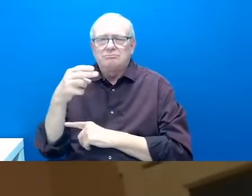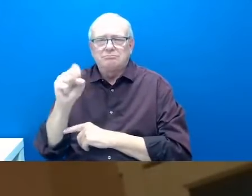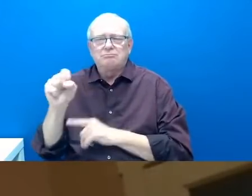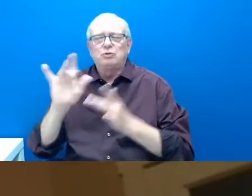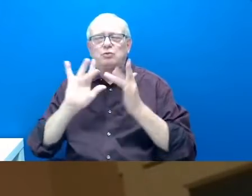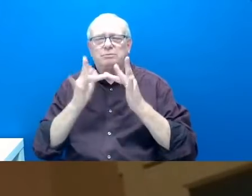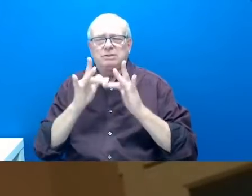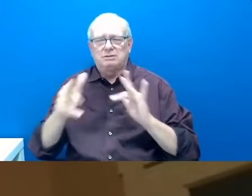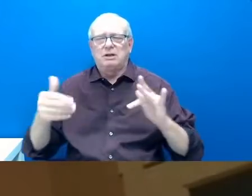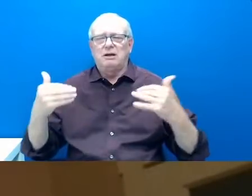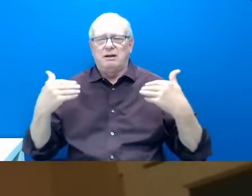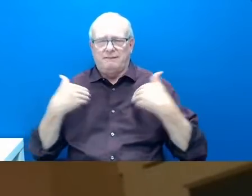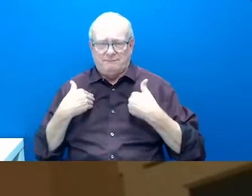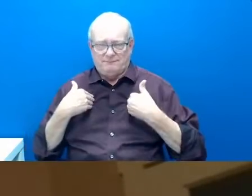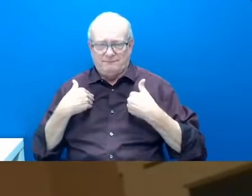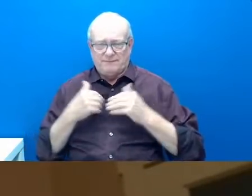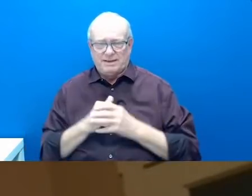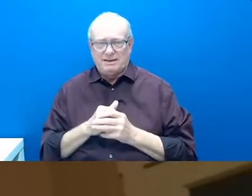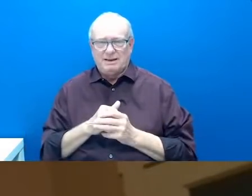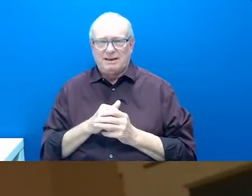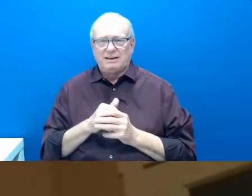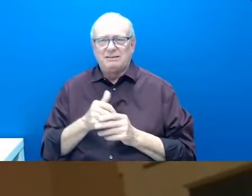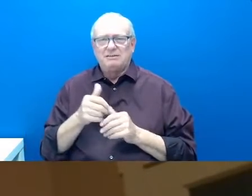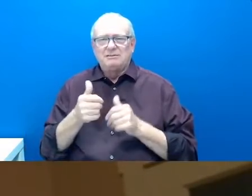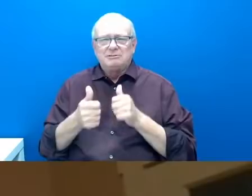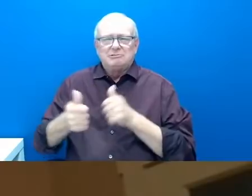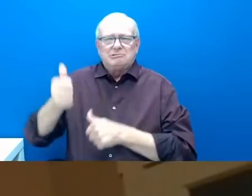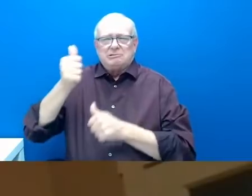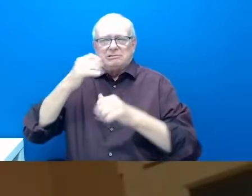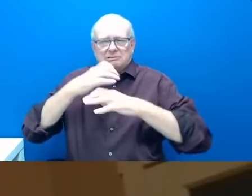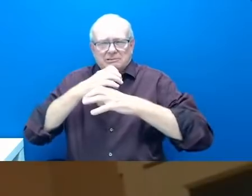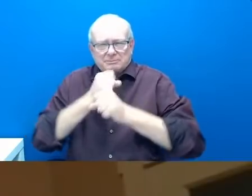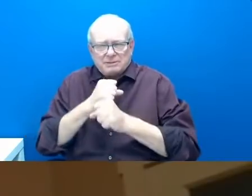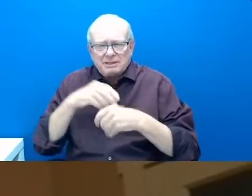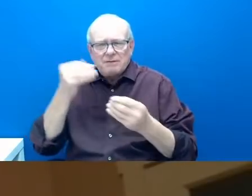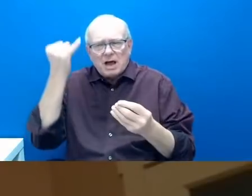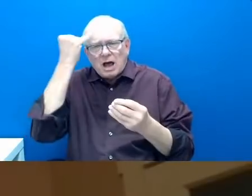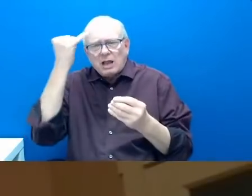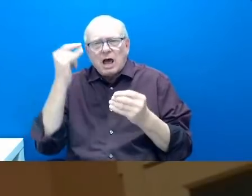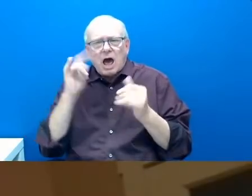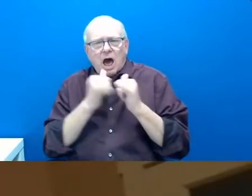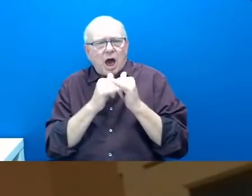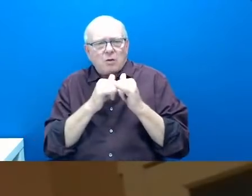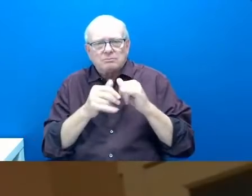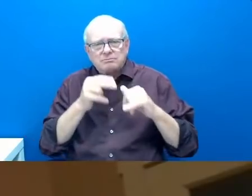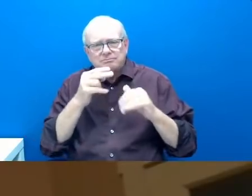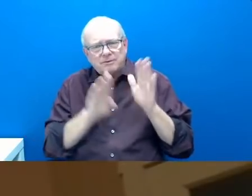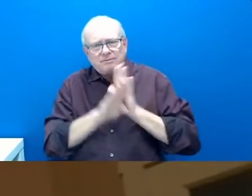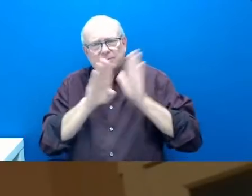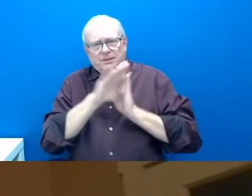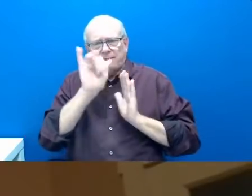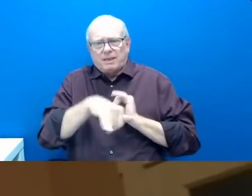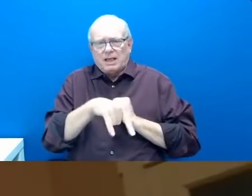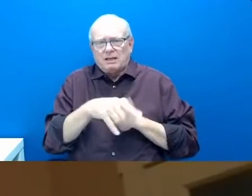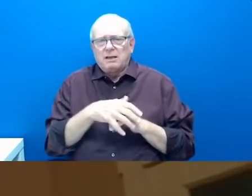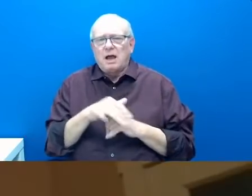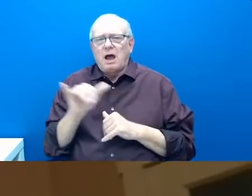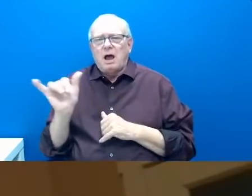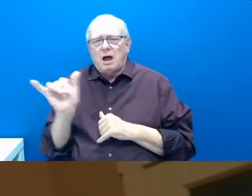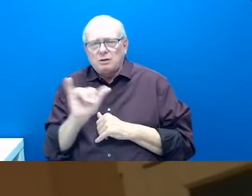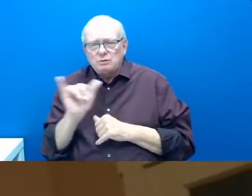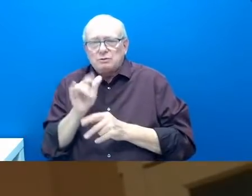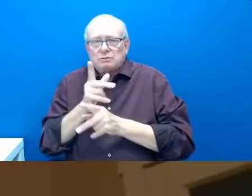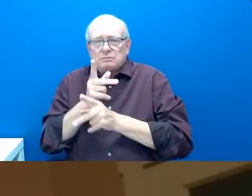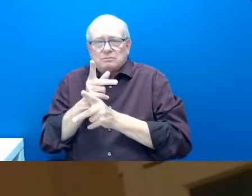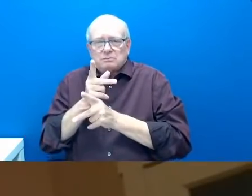executive summary as well that provides a little bit of the background on how the protocol was developed. And I wanted to also highlight that this critical